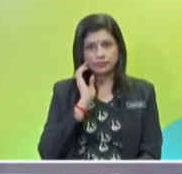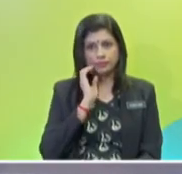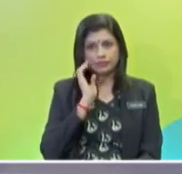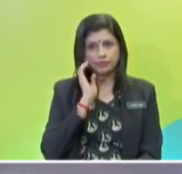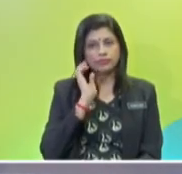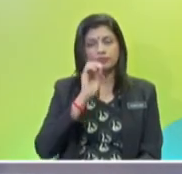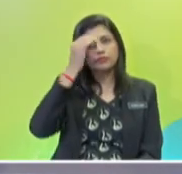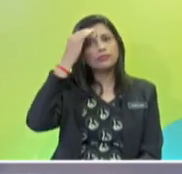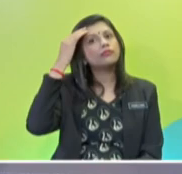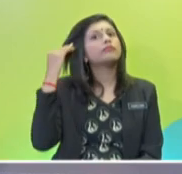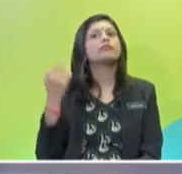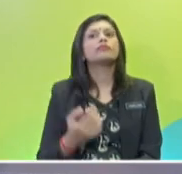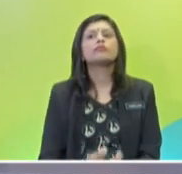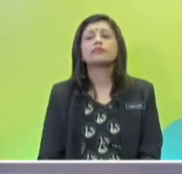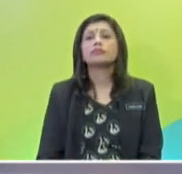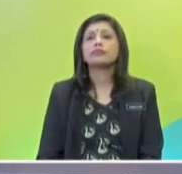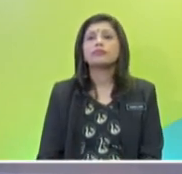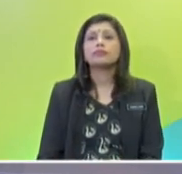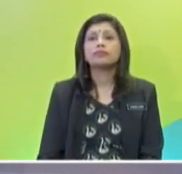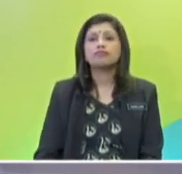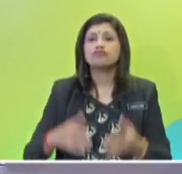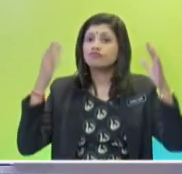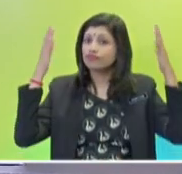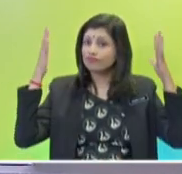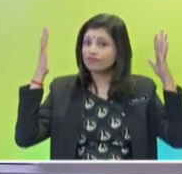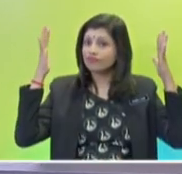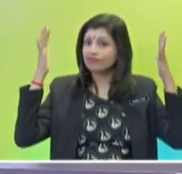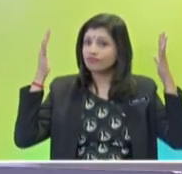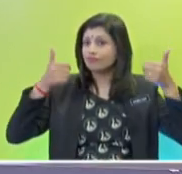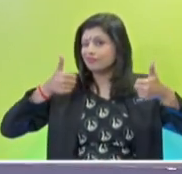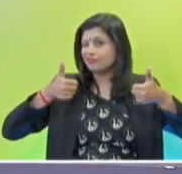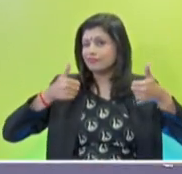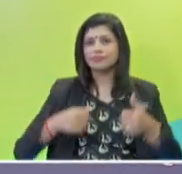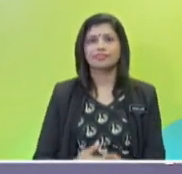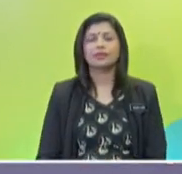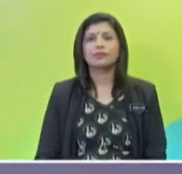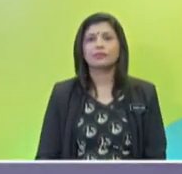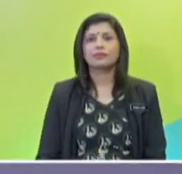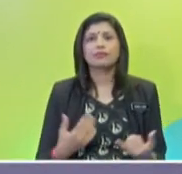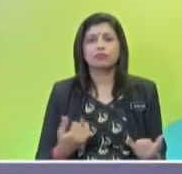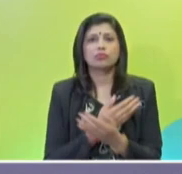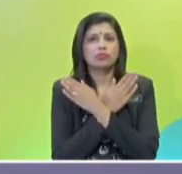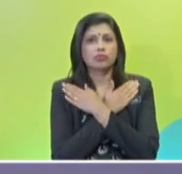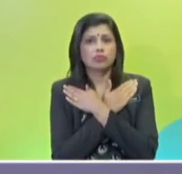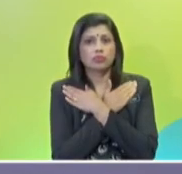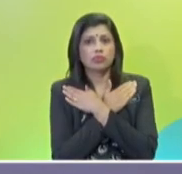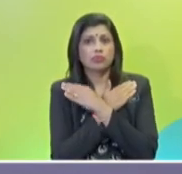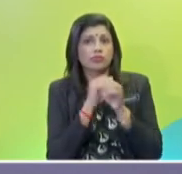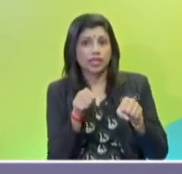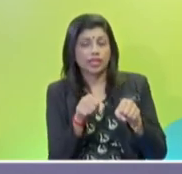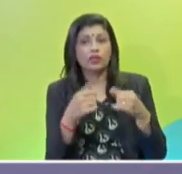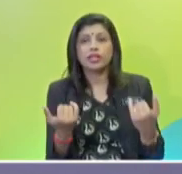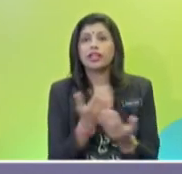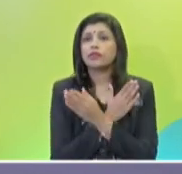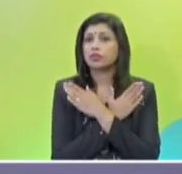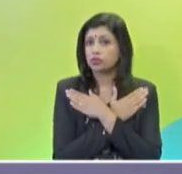1, 2, 3, and 4 stars for everybody. Alright. Good job, everybody. Well, teacher, is it okay if we take a short break before we proceed? Yes. Okay,